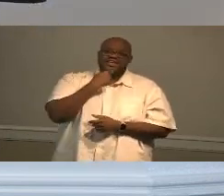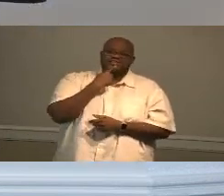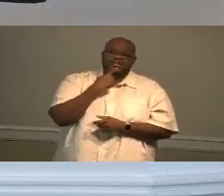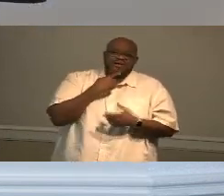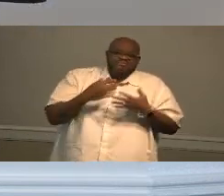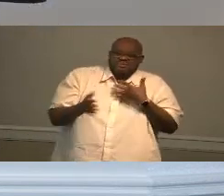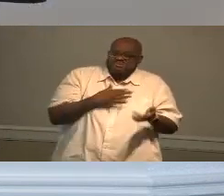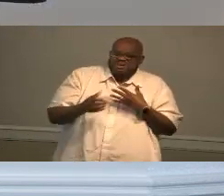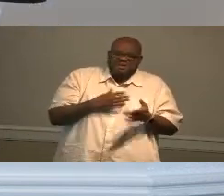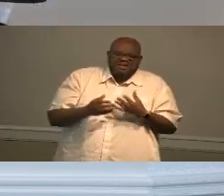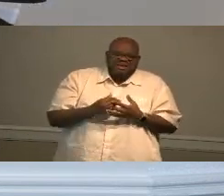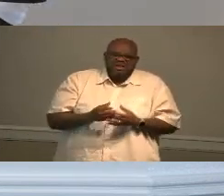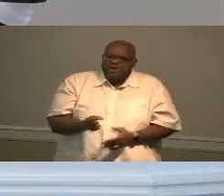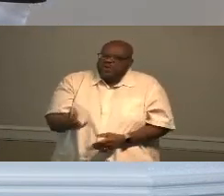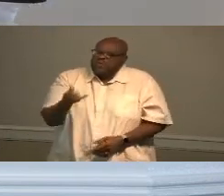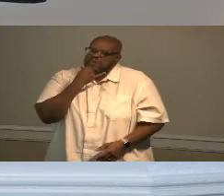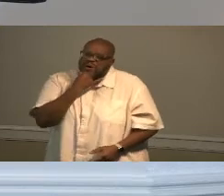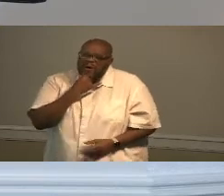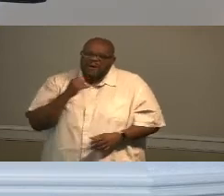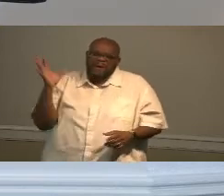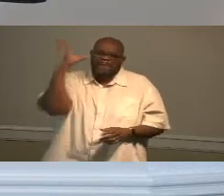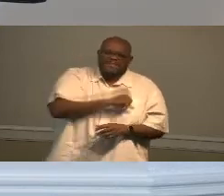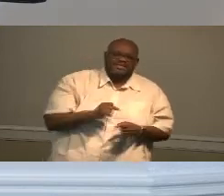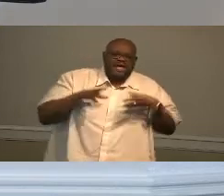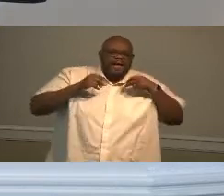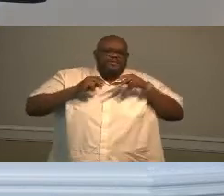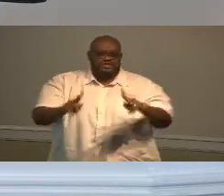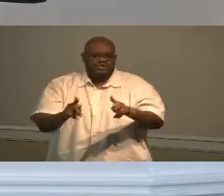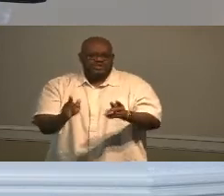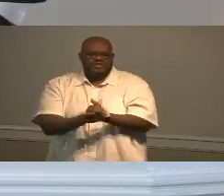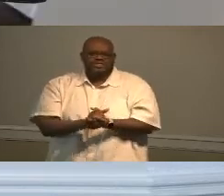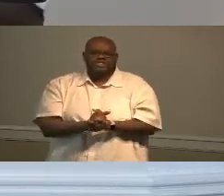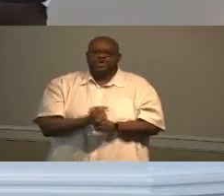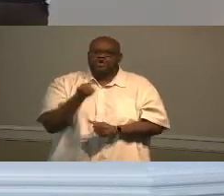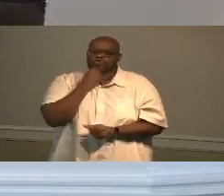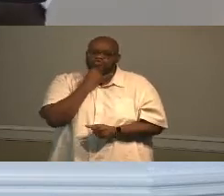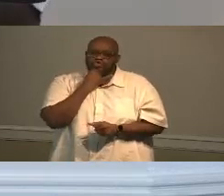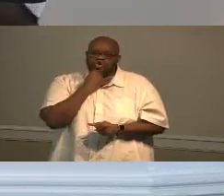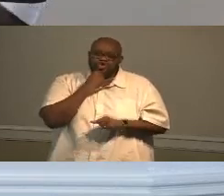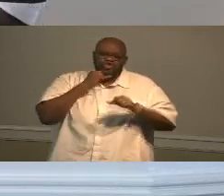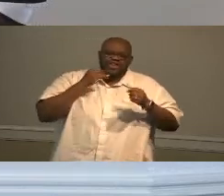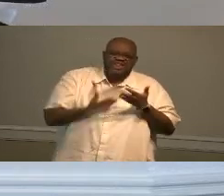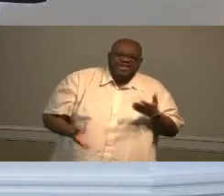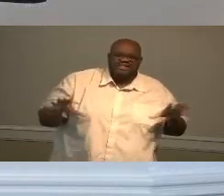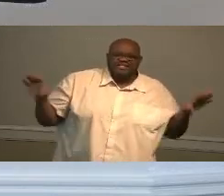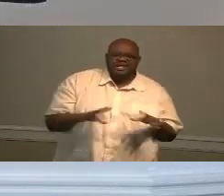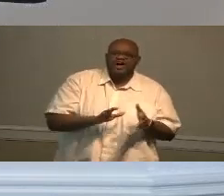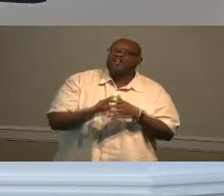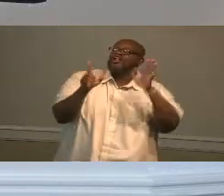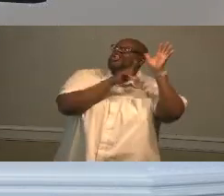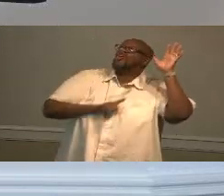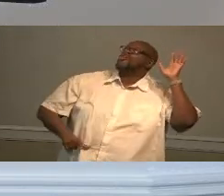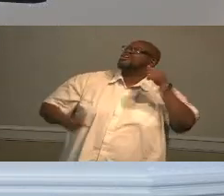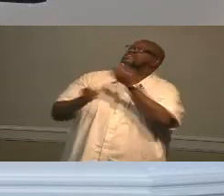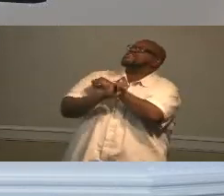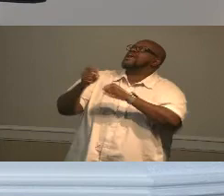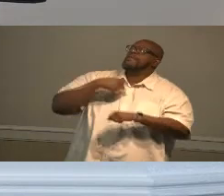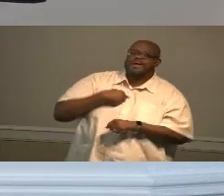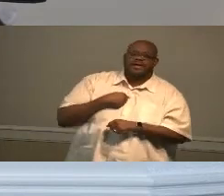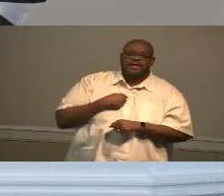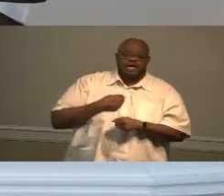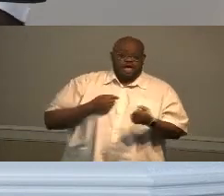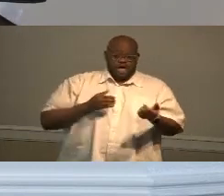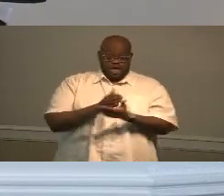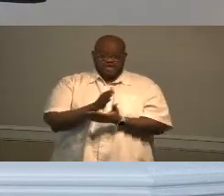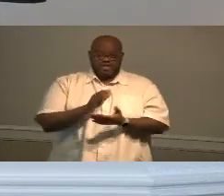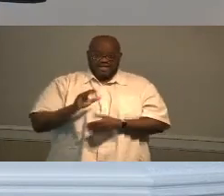spite of missed shots, missed opportunities, wrong moves, Lord, save me? It's all right to cry